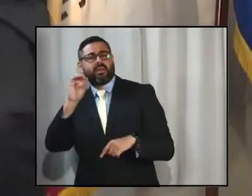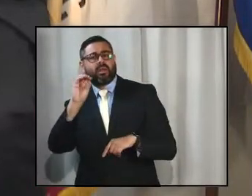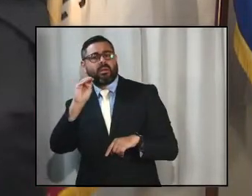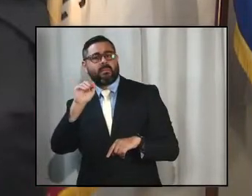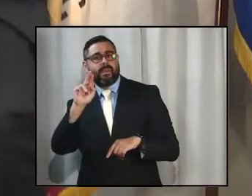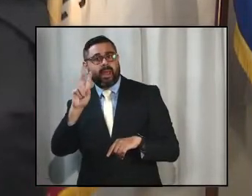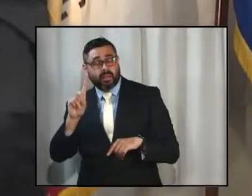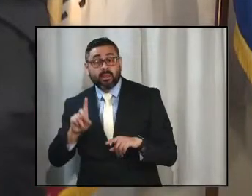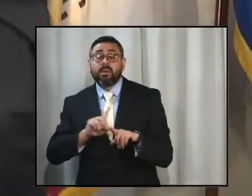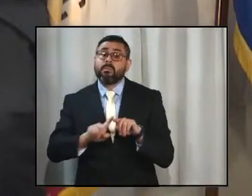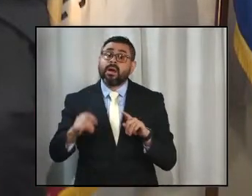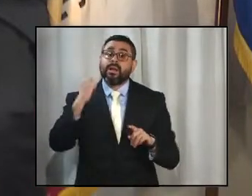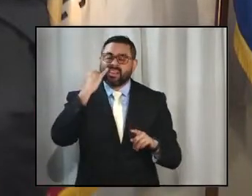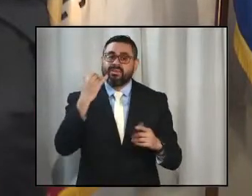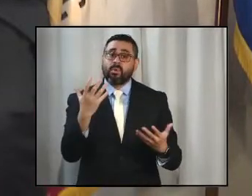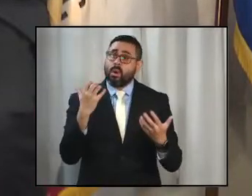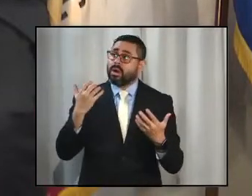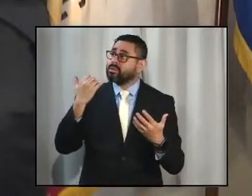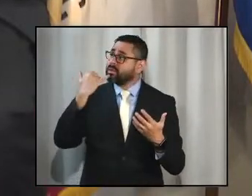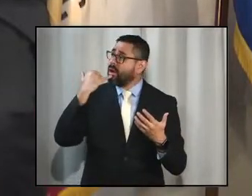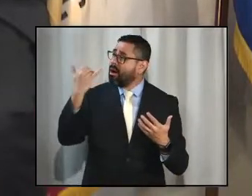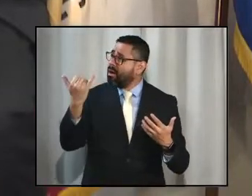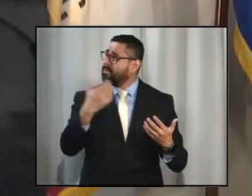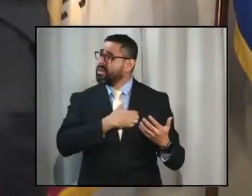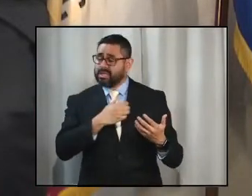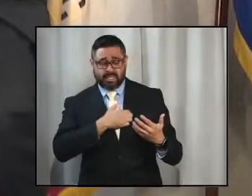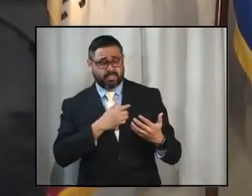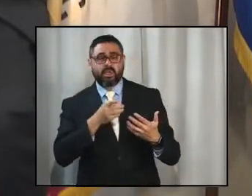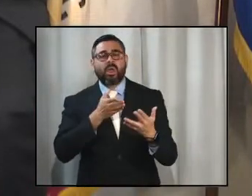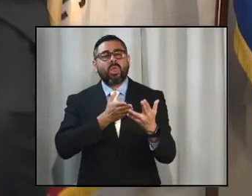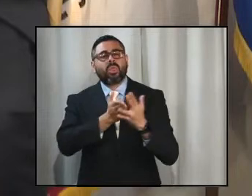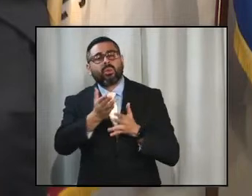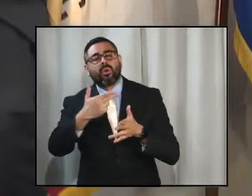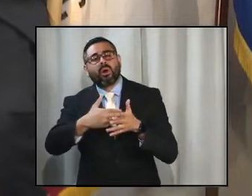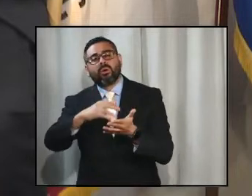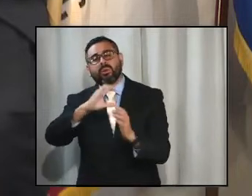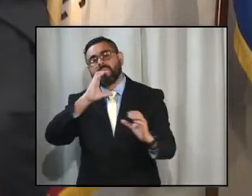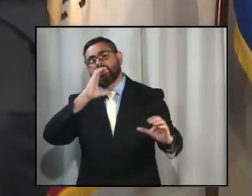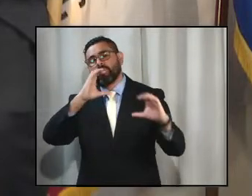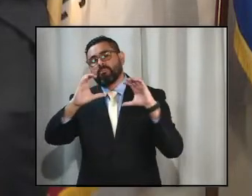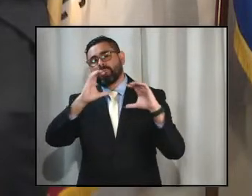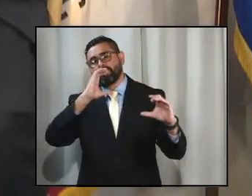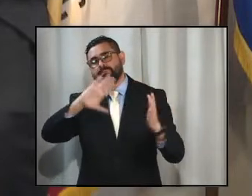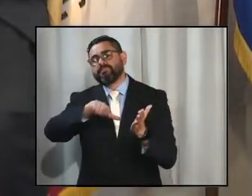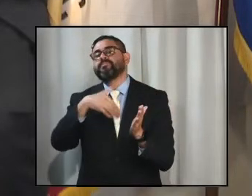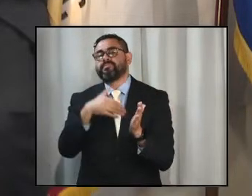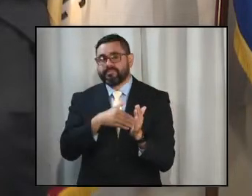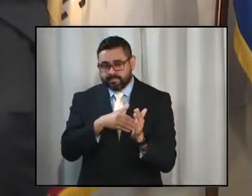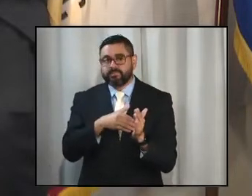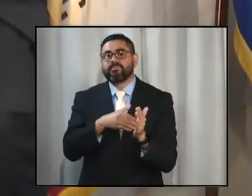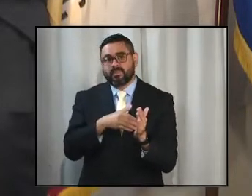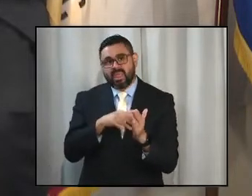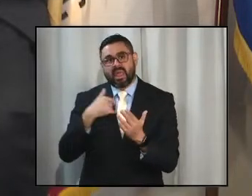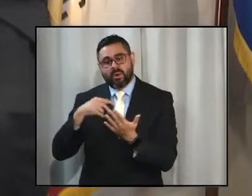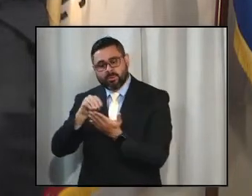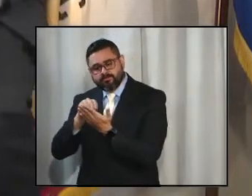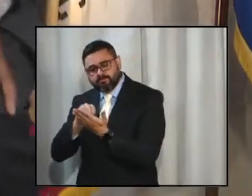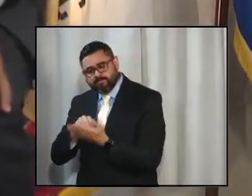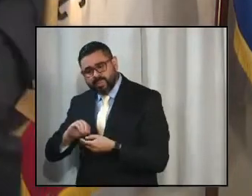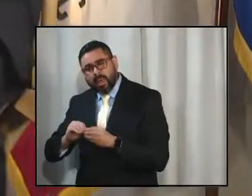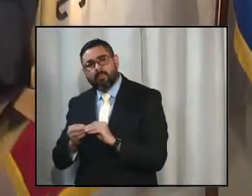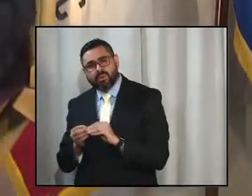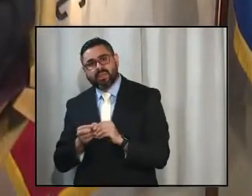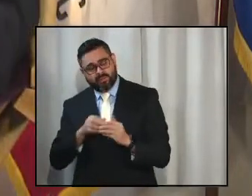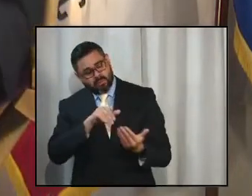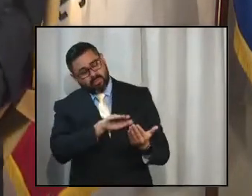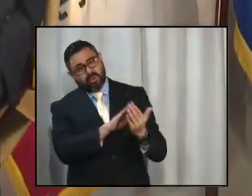for a police response, it really needs to go through our communication center. That way we're tracking and sharing information with our partners as well. A couple more things.